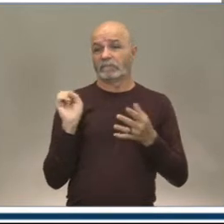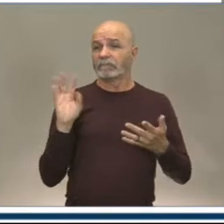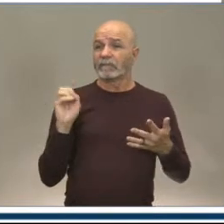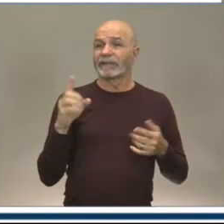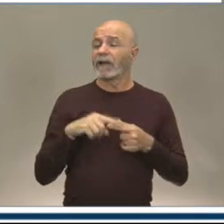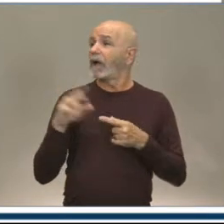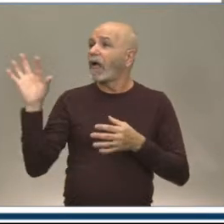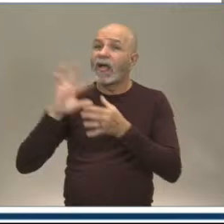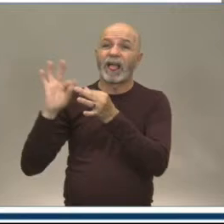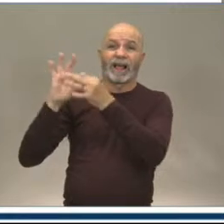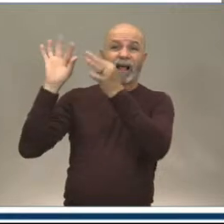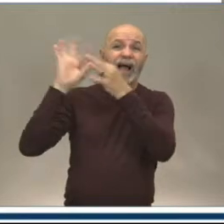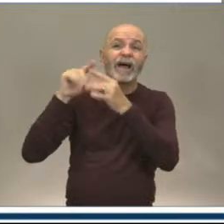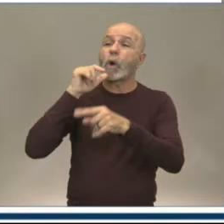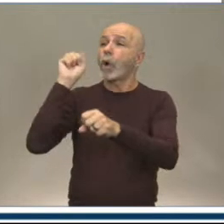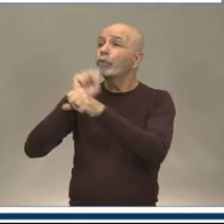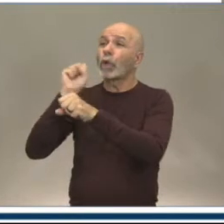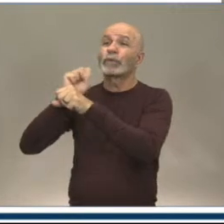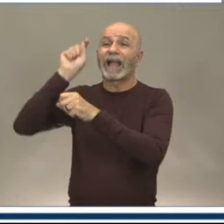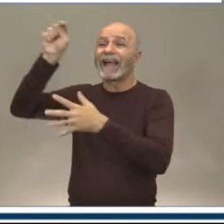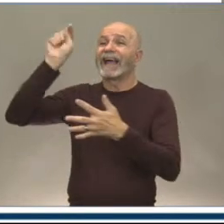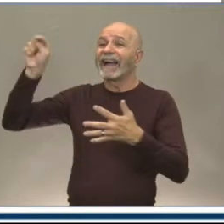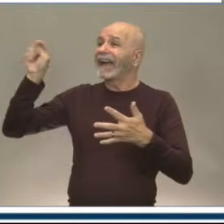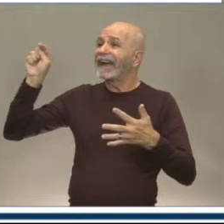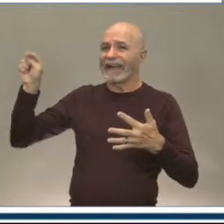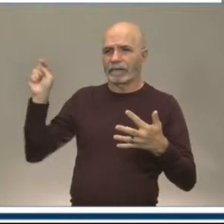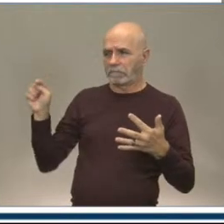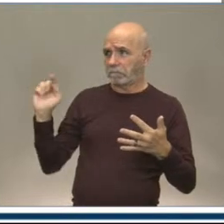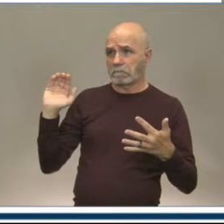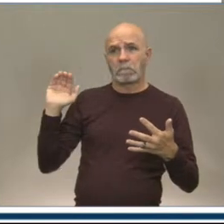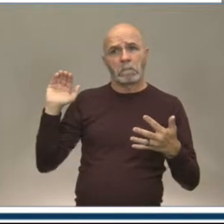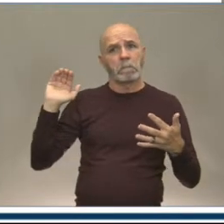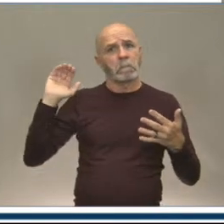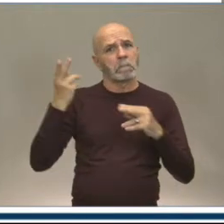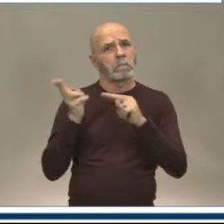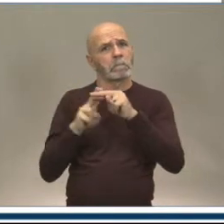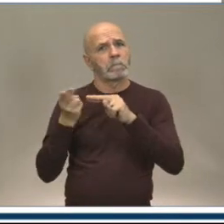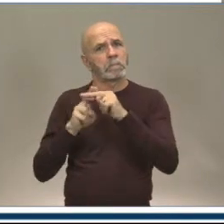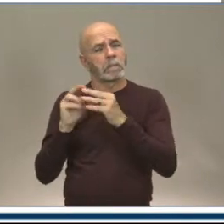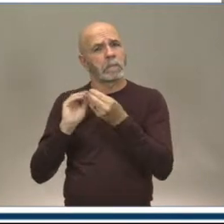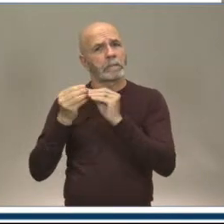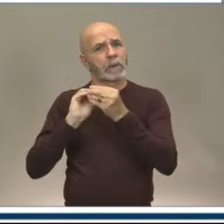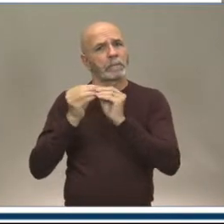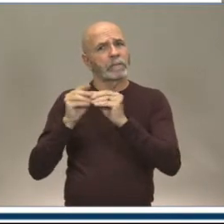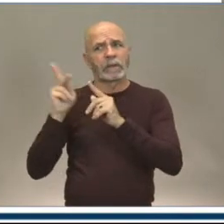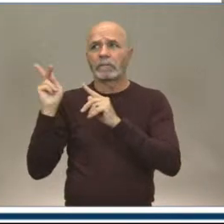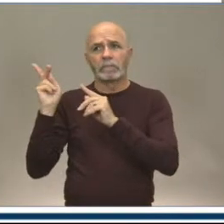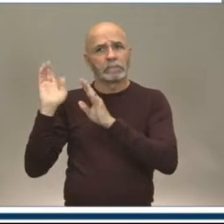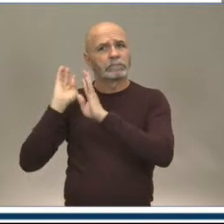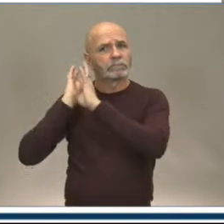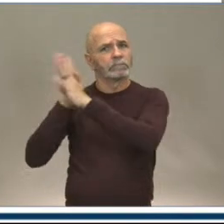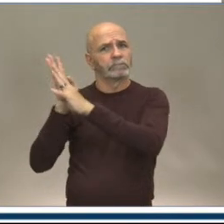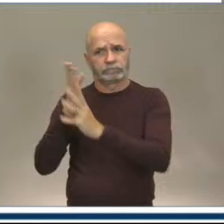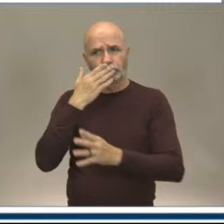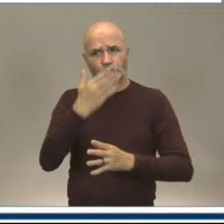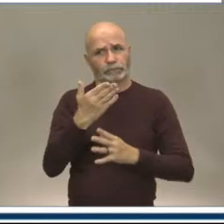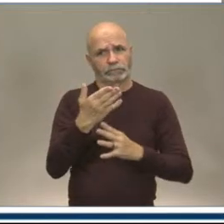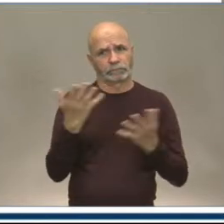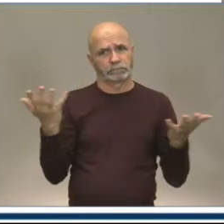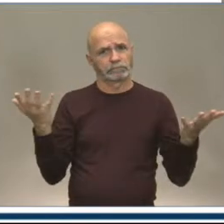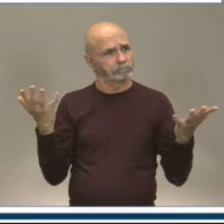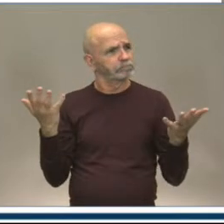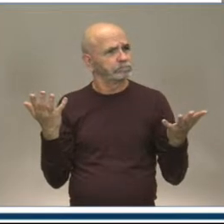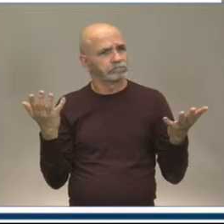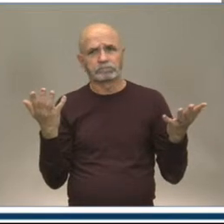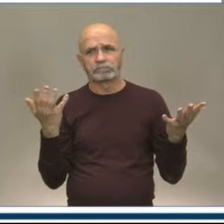education, other sectors where we have this vaccination policy, that the large majority of people have